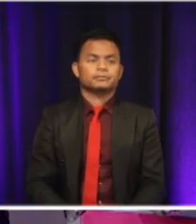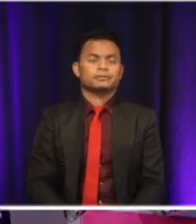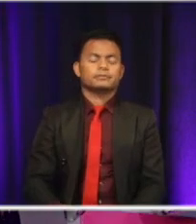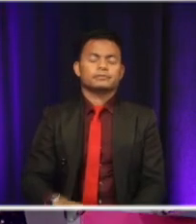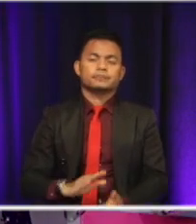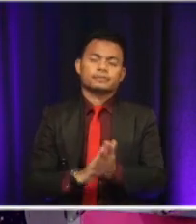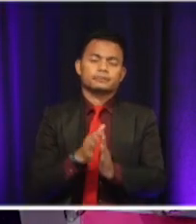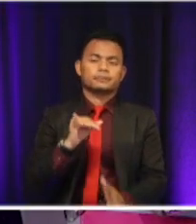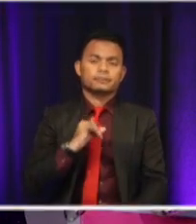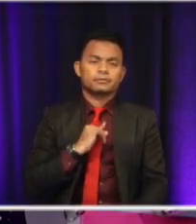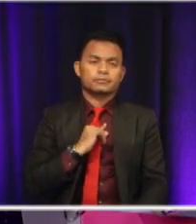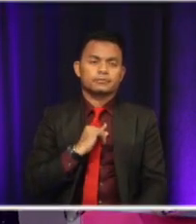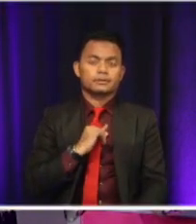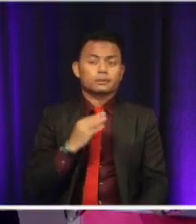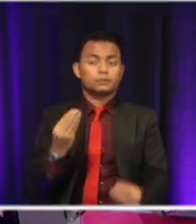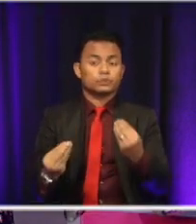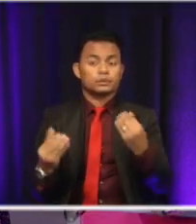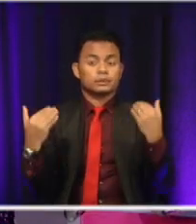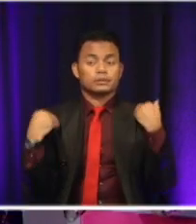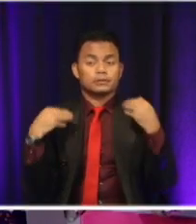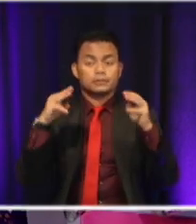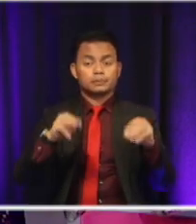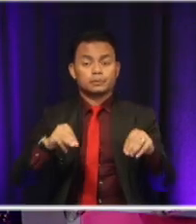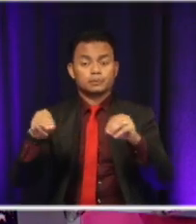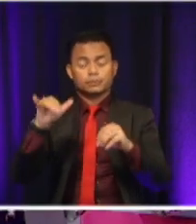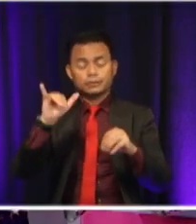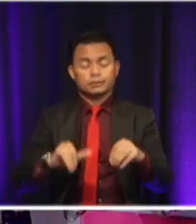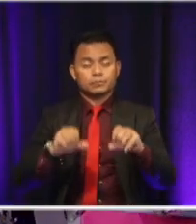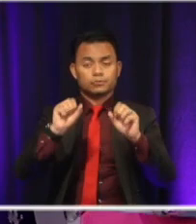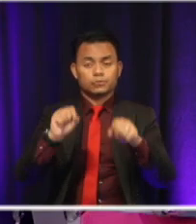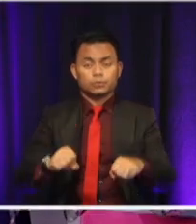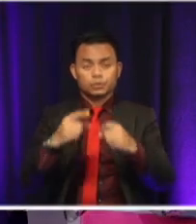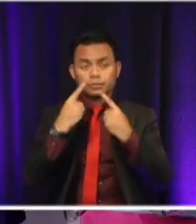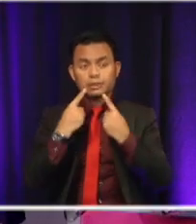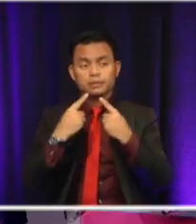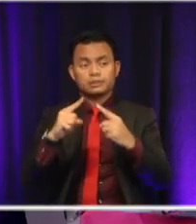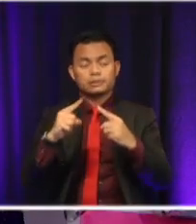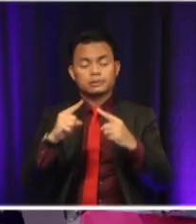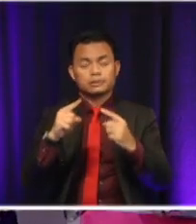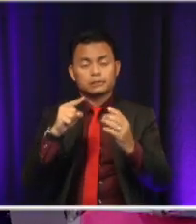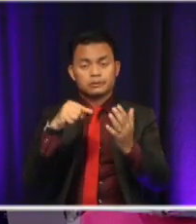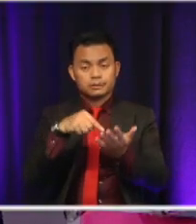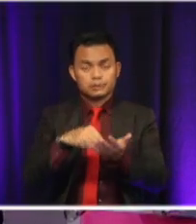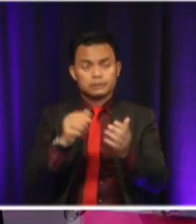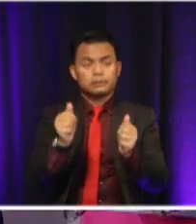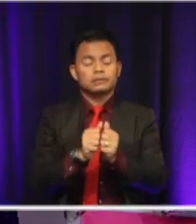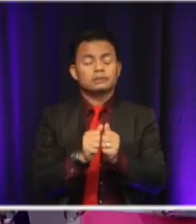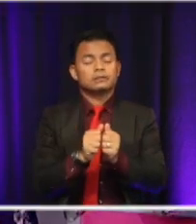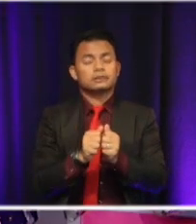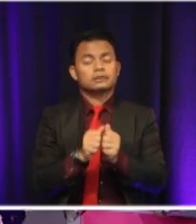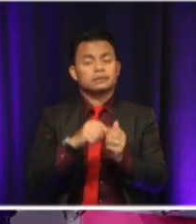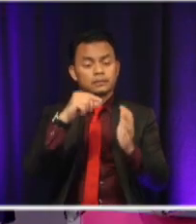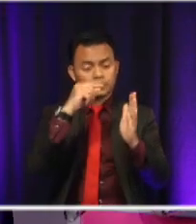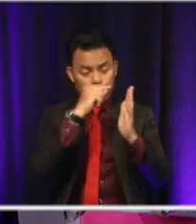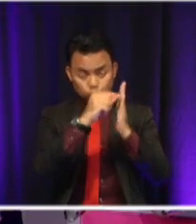a candidate answer this task by outlining the 4 points. I